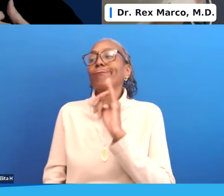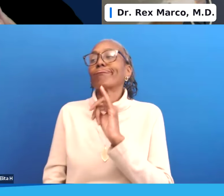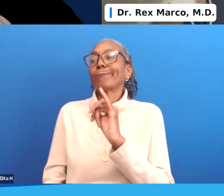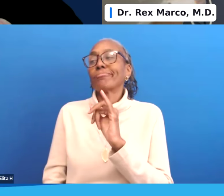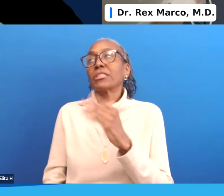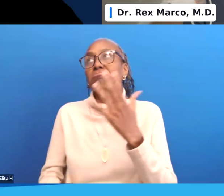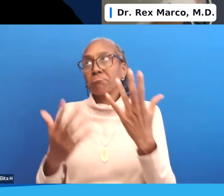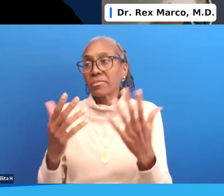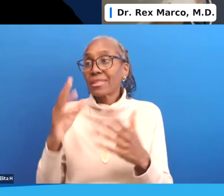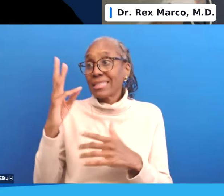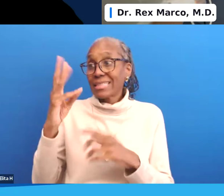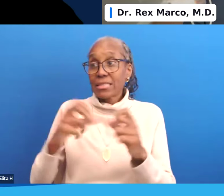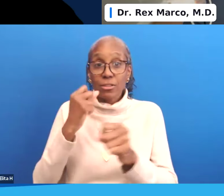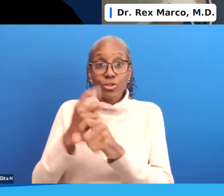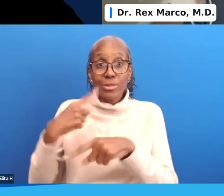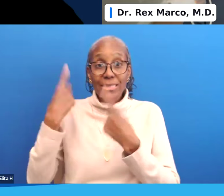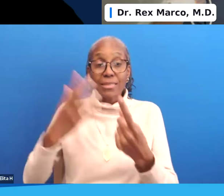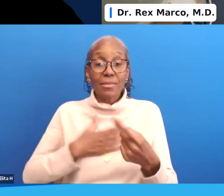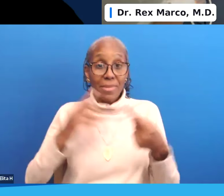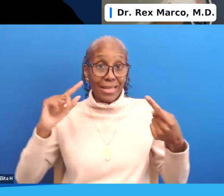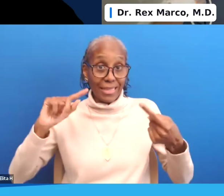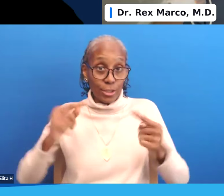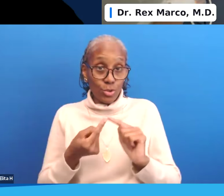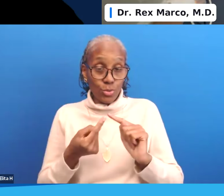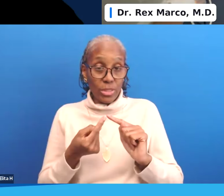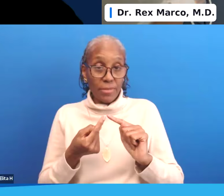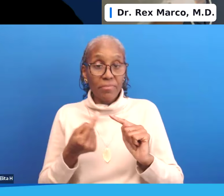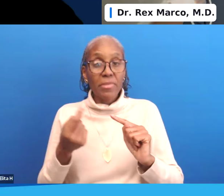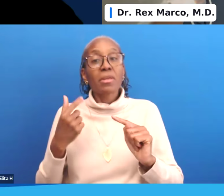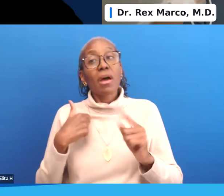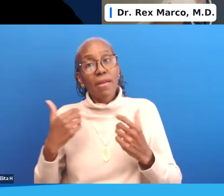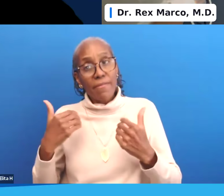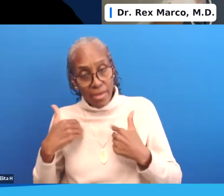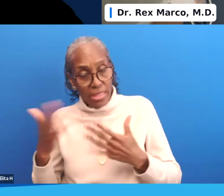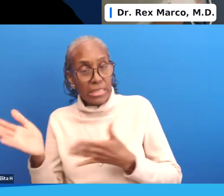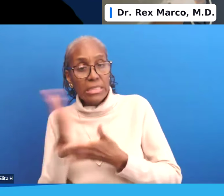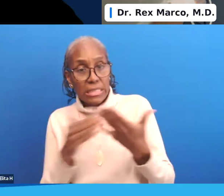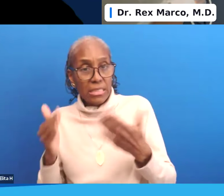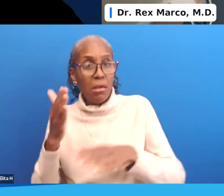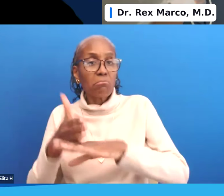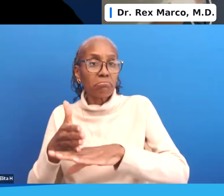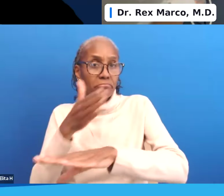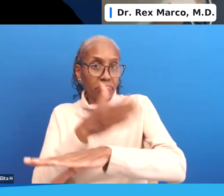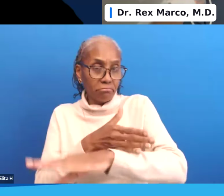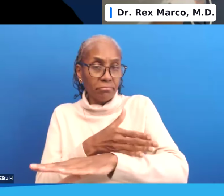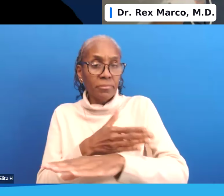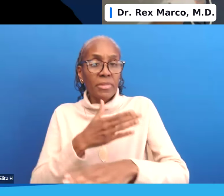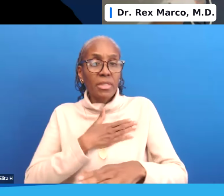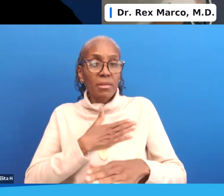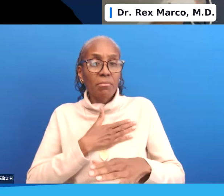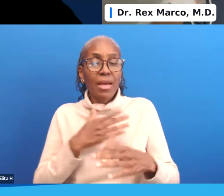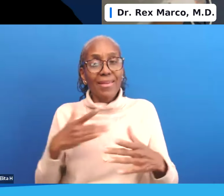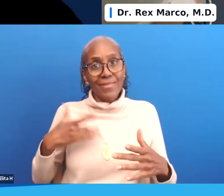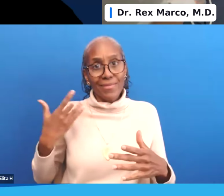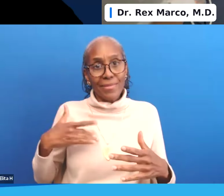it's been 6 years since my injury, and I've had some improvement in my